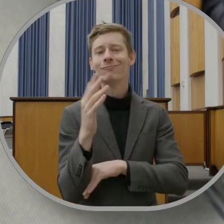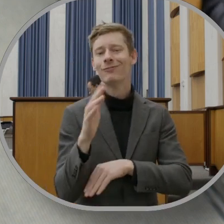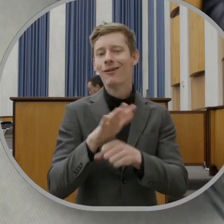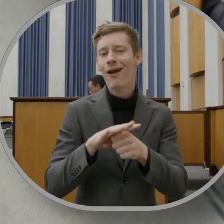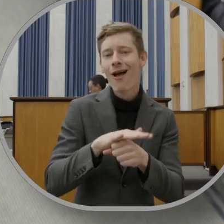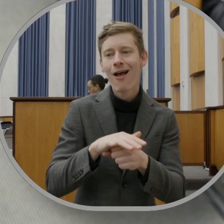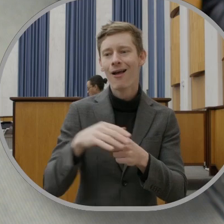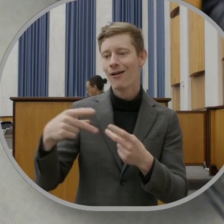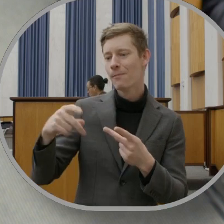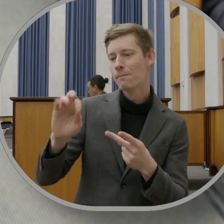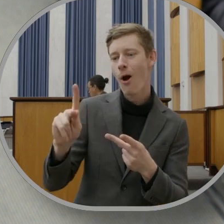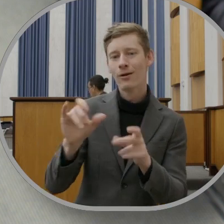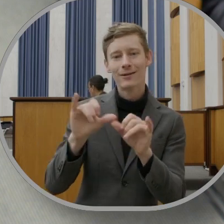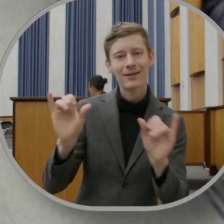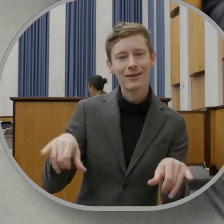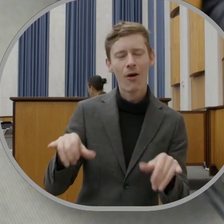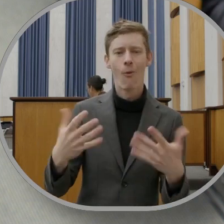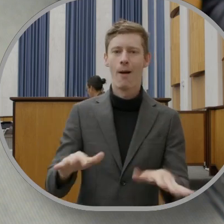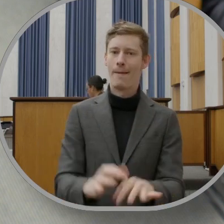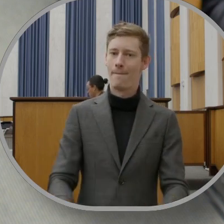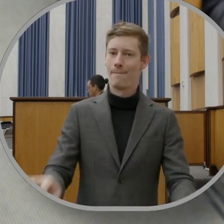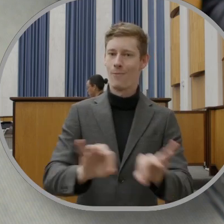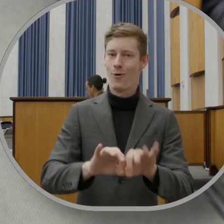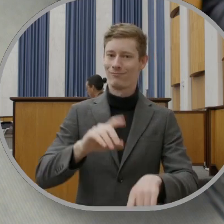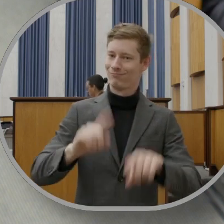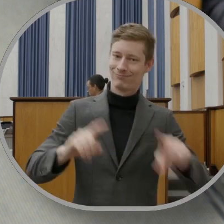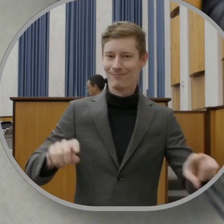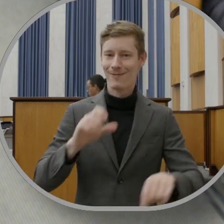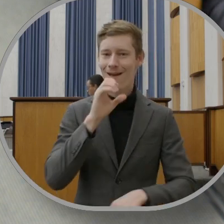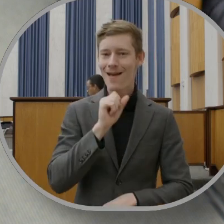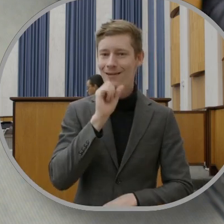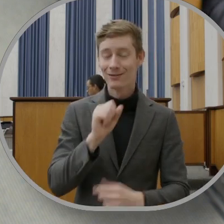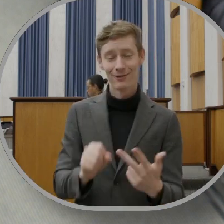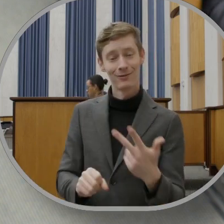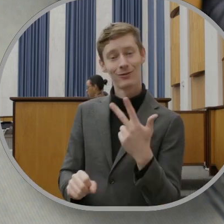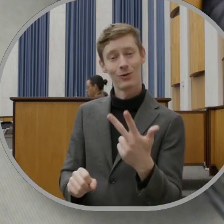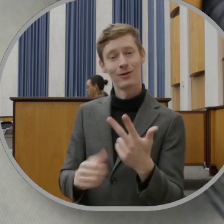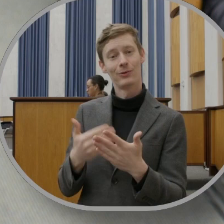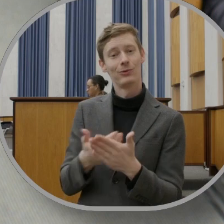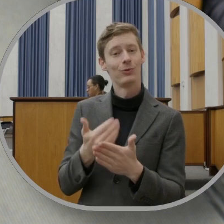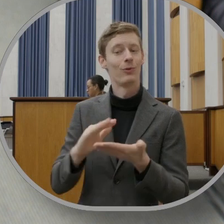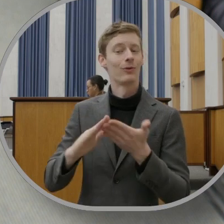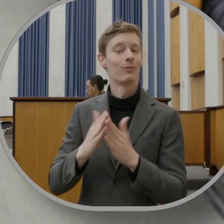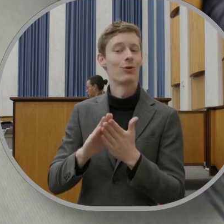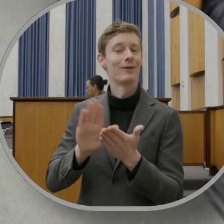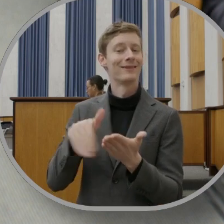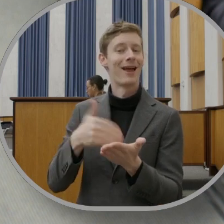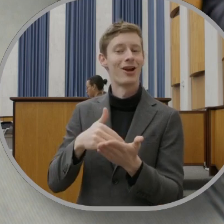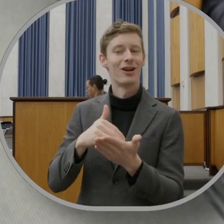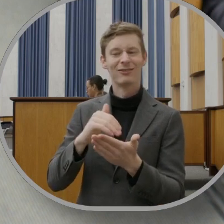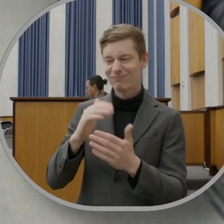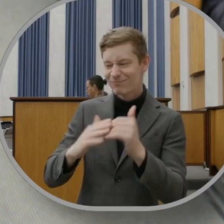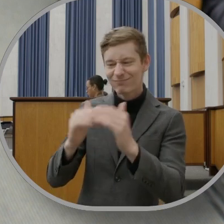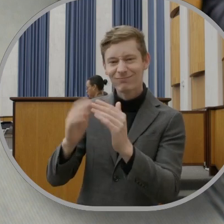all ages across every neighborhood. From the three new community centers under construction this year, to the acquisition